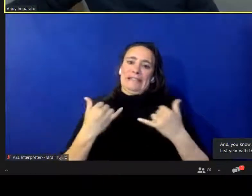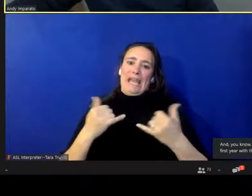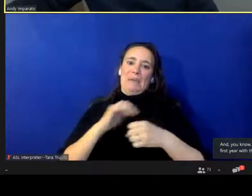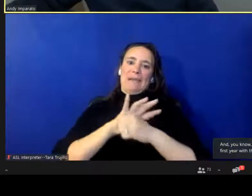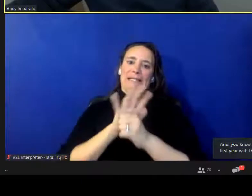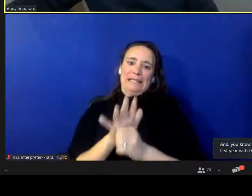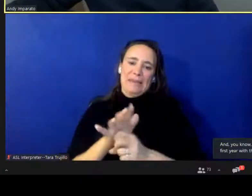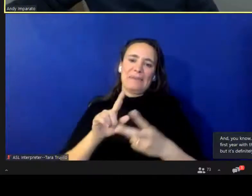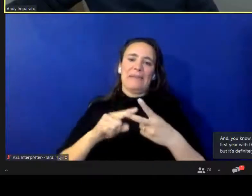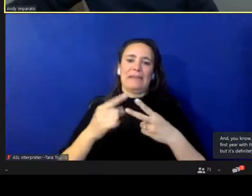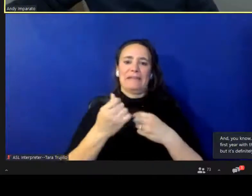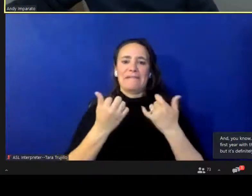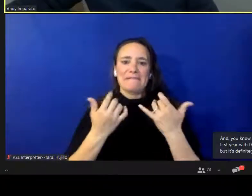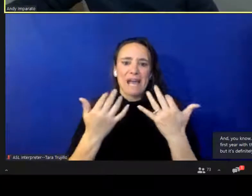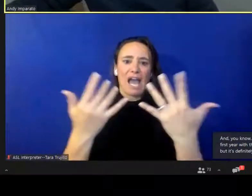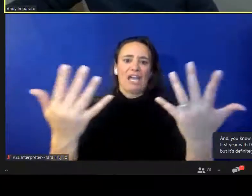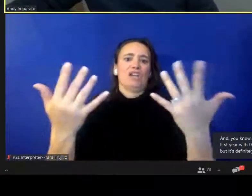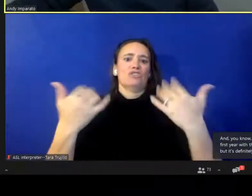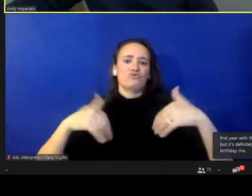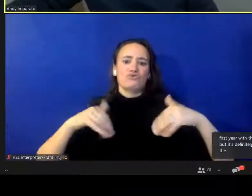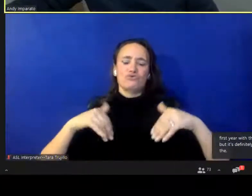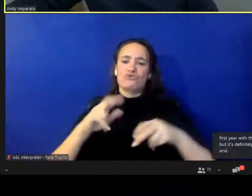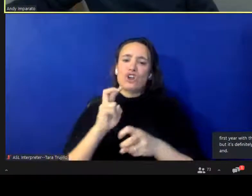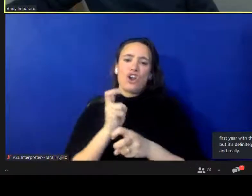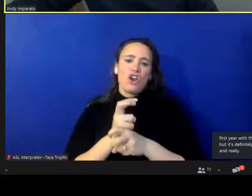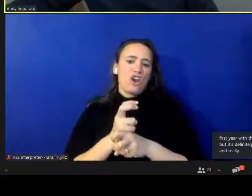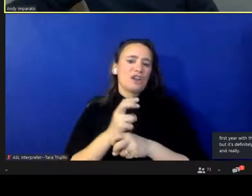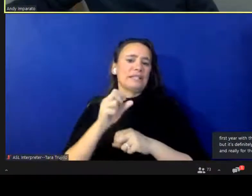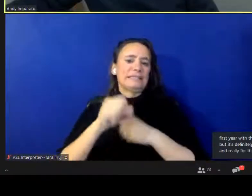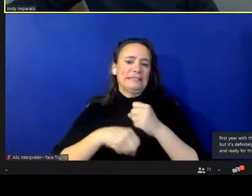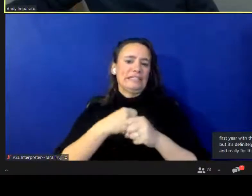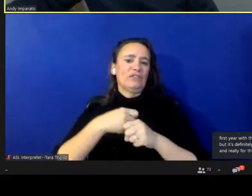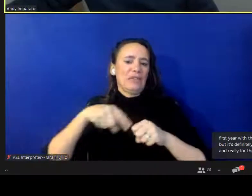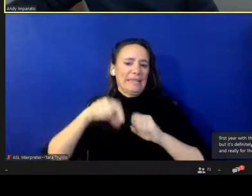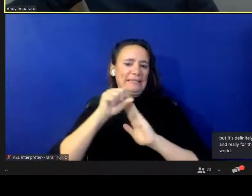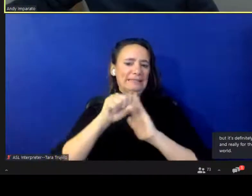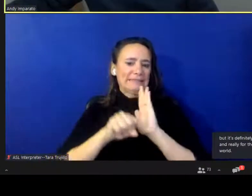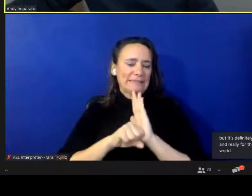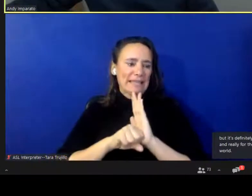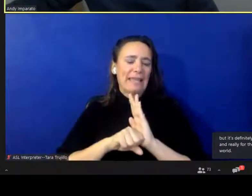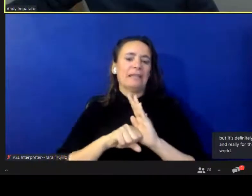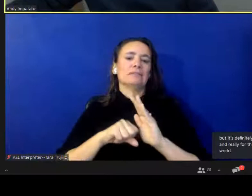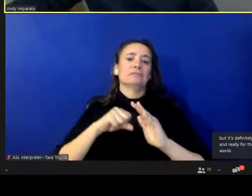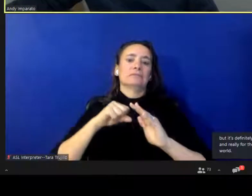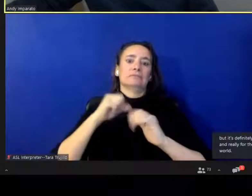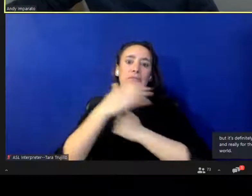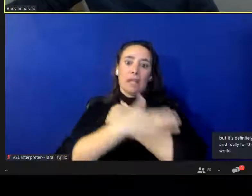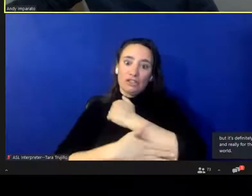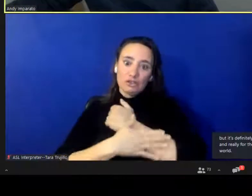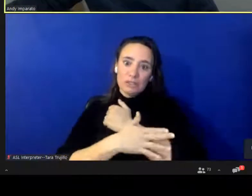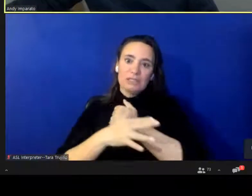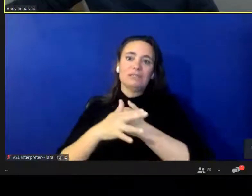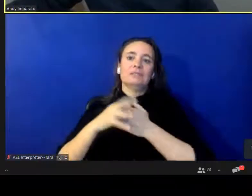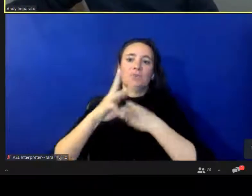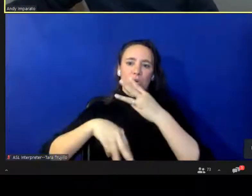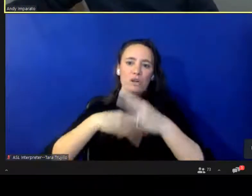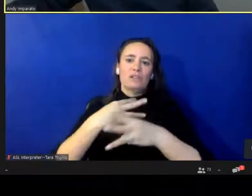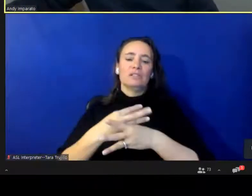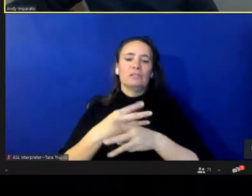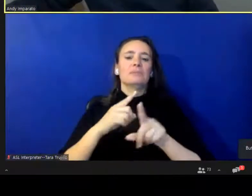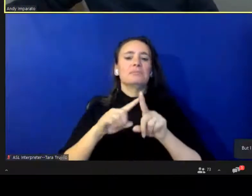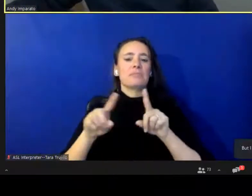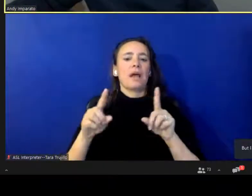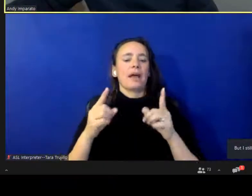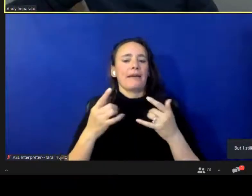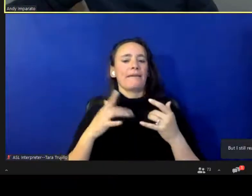I mean, it's definitely been a hard year for my state and really for the whole country and the whole world. But I still I feel